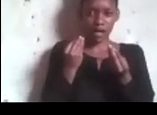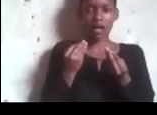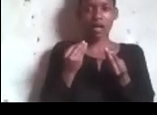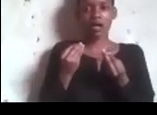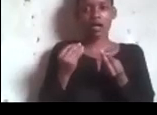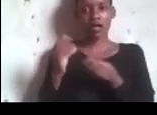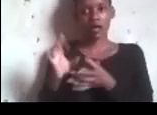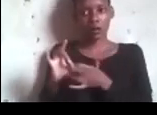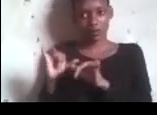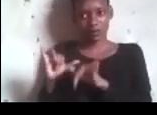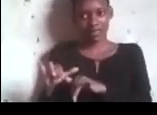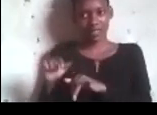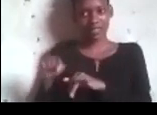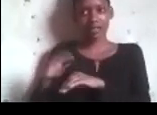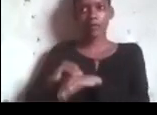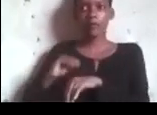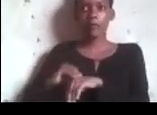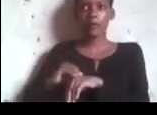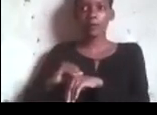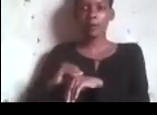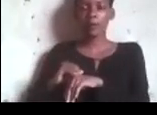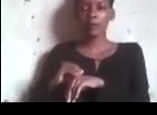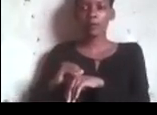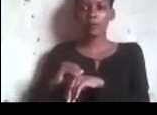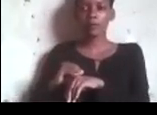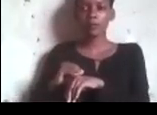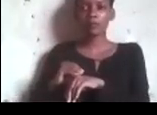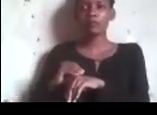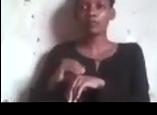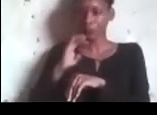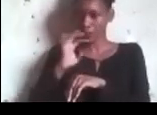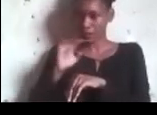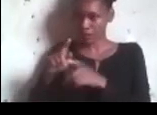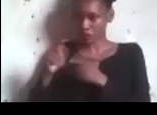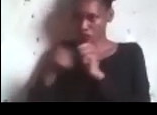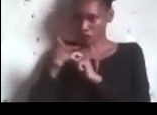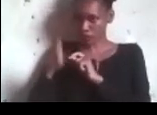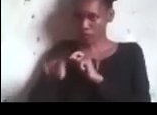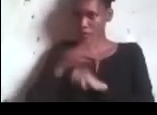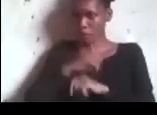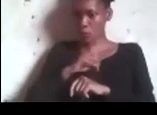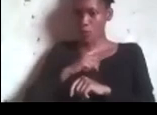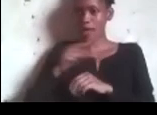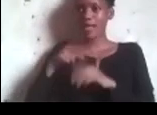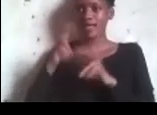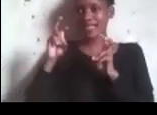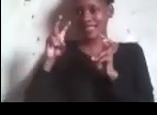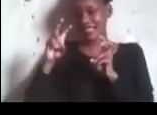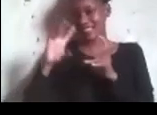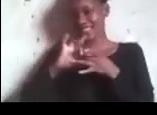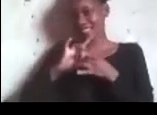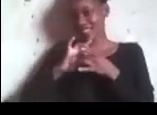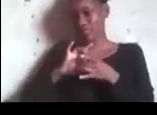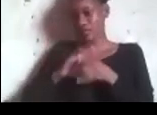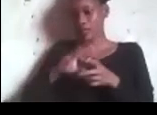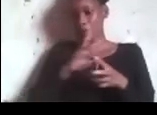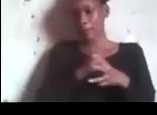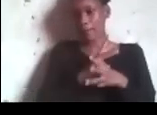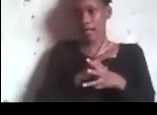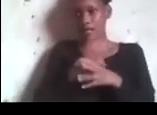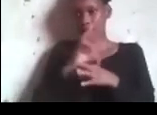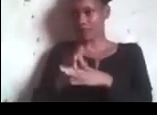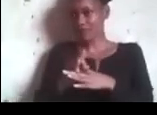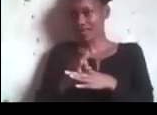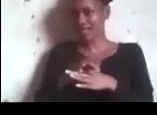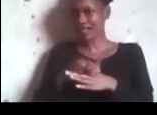problematic because it requires, it's about the relationship between the father and the mother. So if